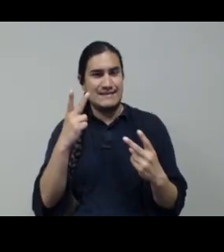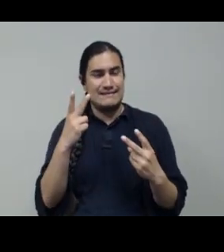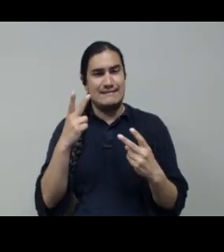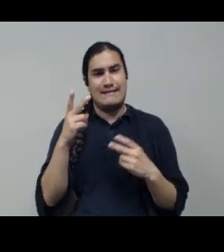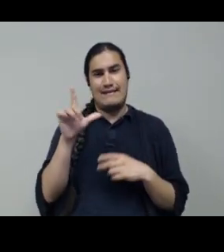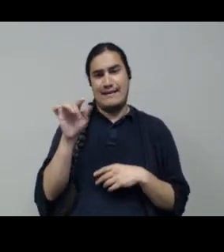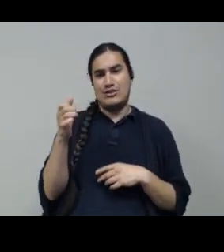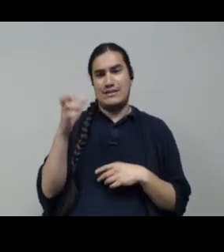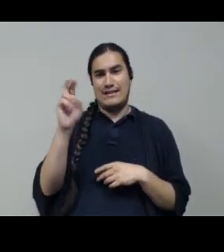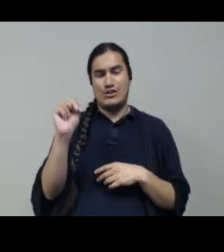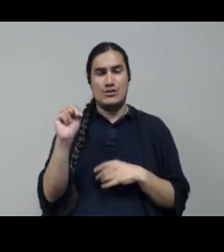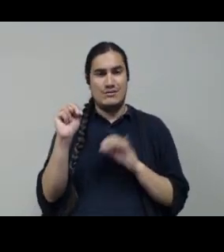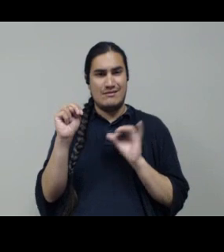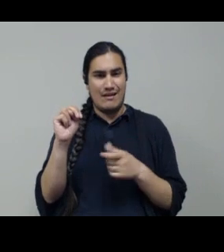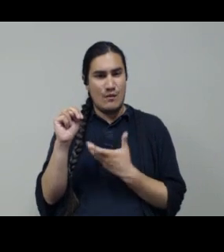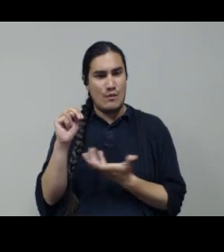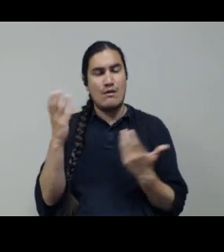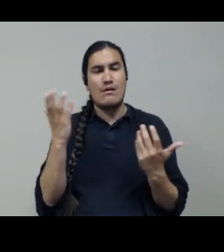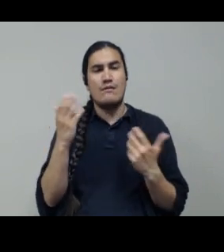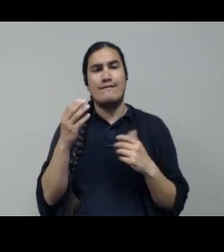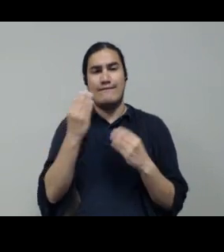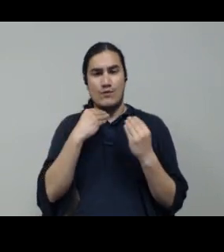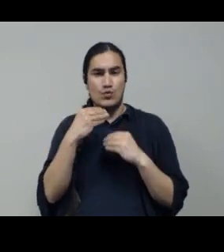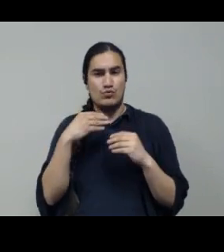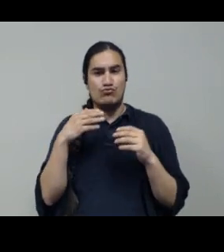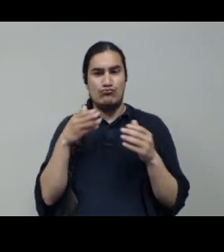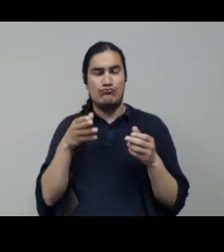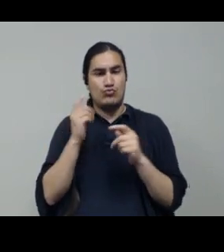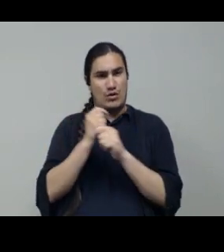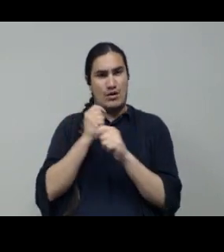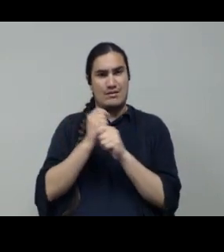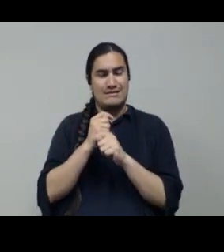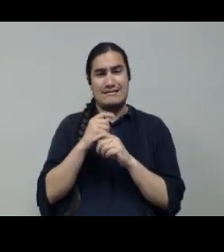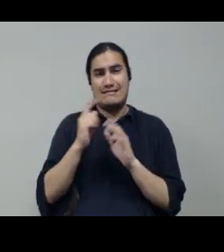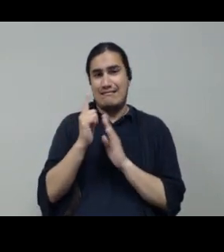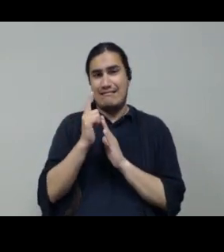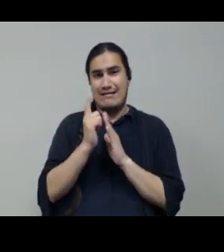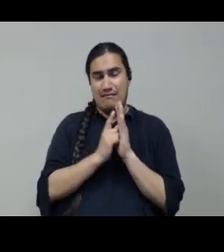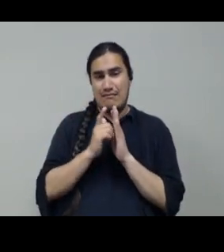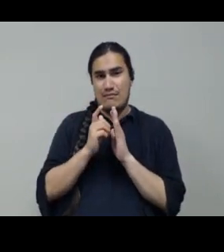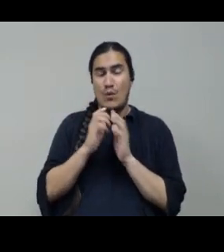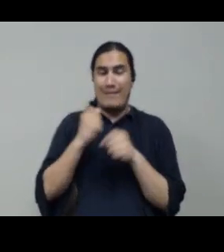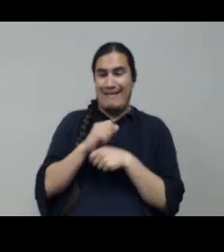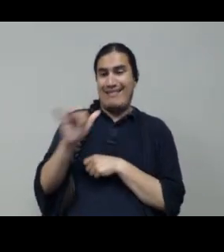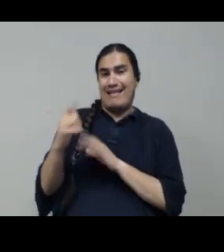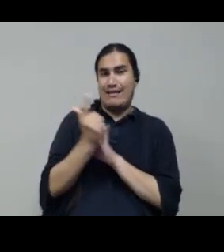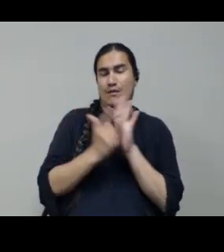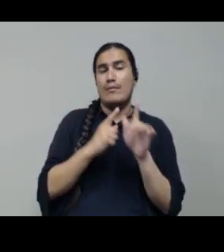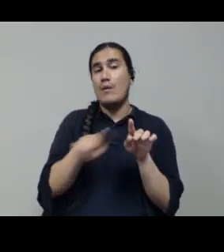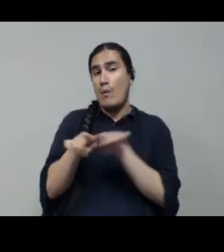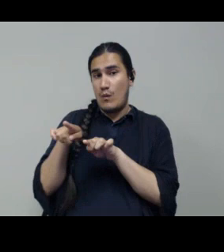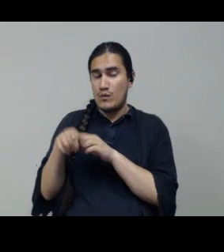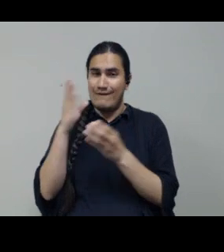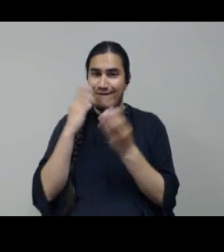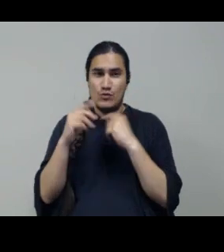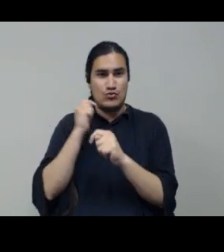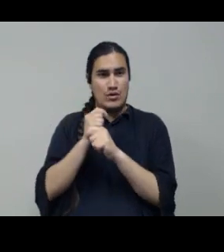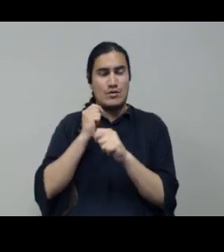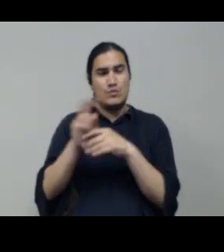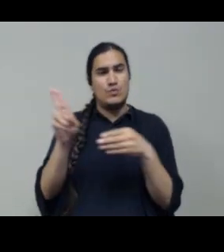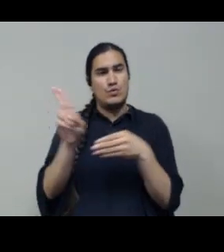legislation, is on the food trucks, right? Legalizing that. But a lot of these food trucks are using propane, they're